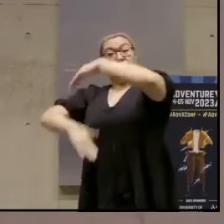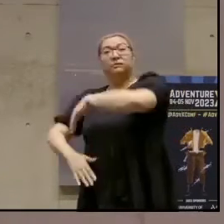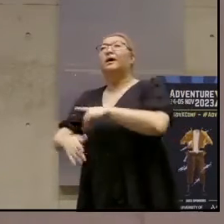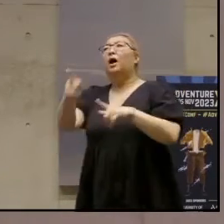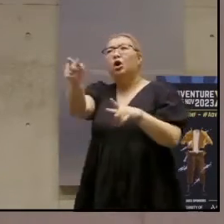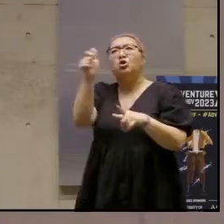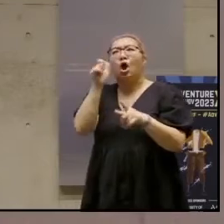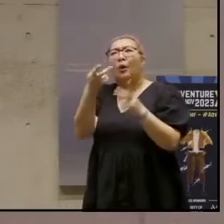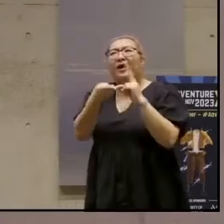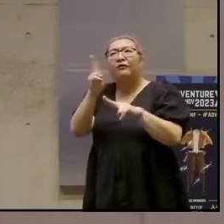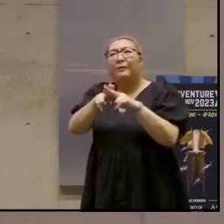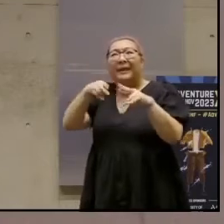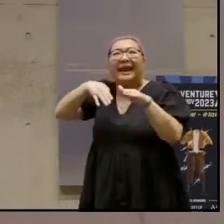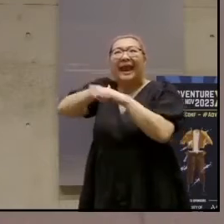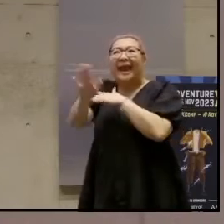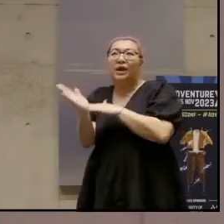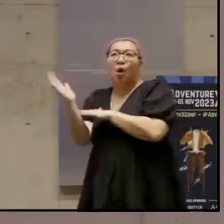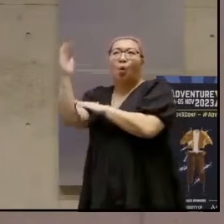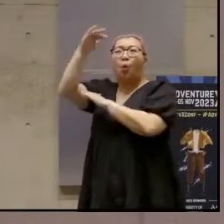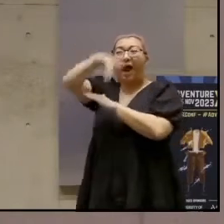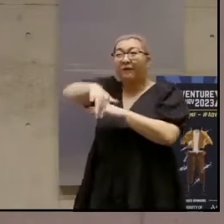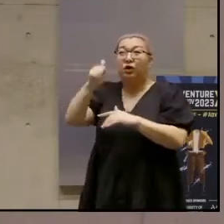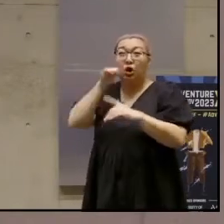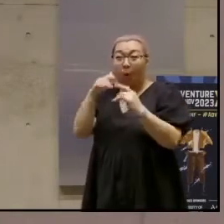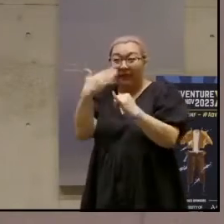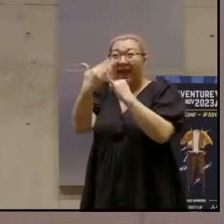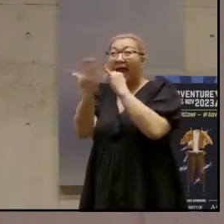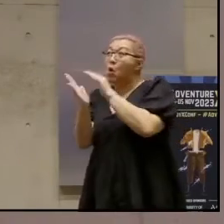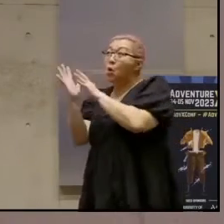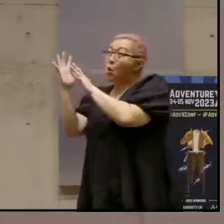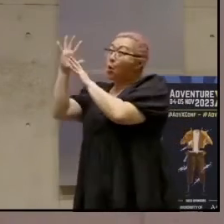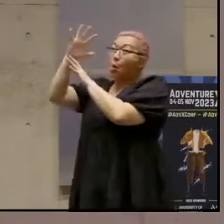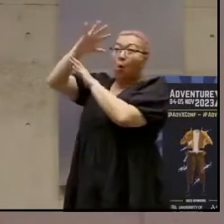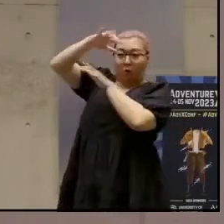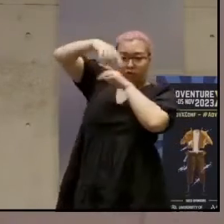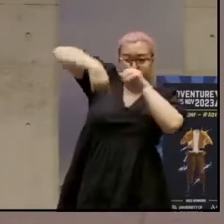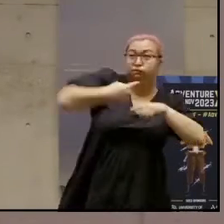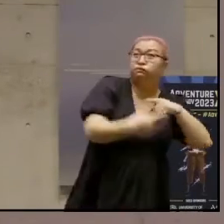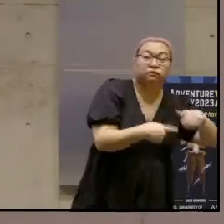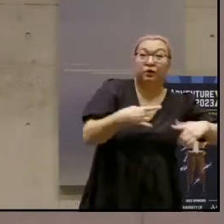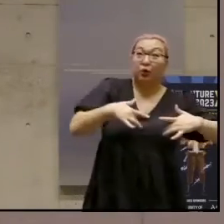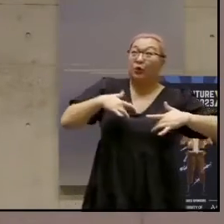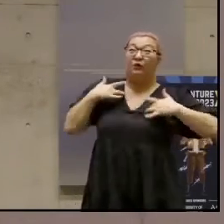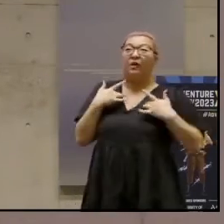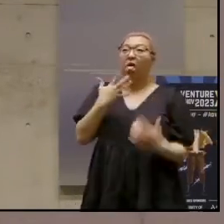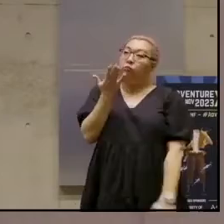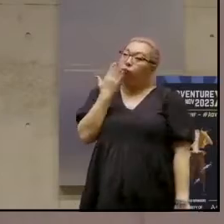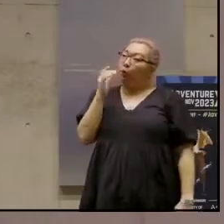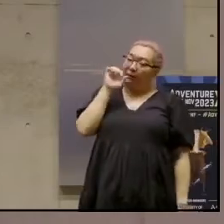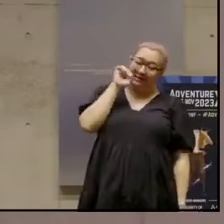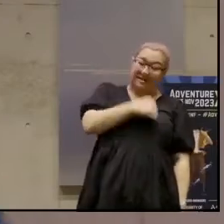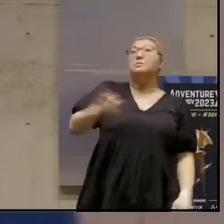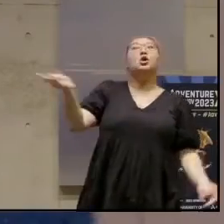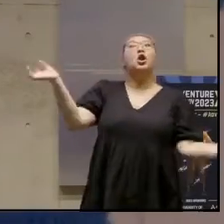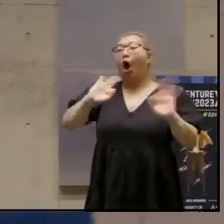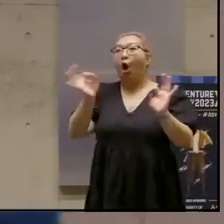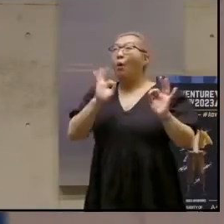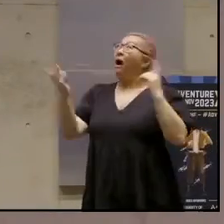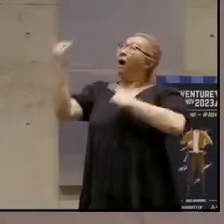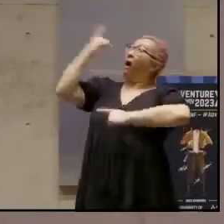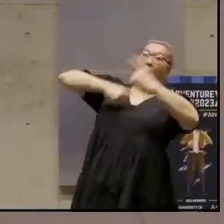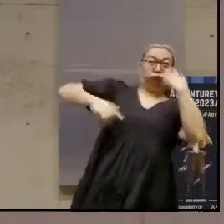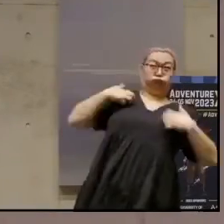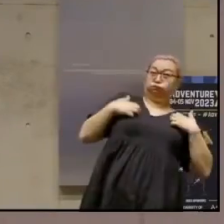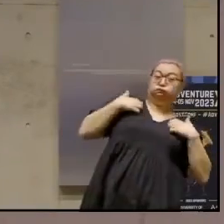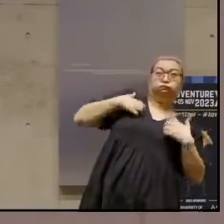by a wave? Yeah, you're not asleep in it. All right, well, you might be asleep forever, but there you go. So here's the news. An example, so those